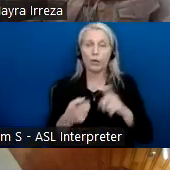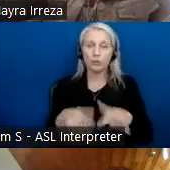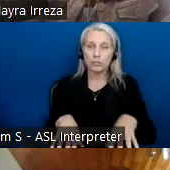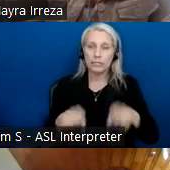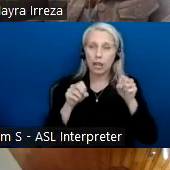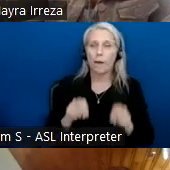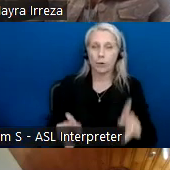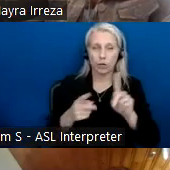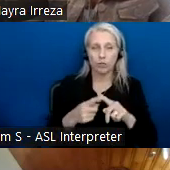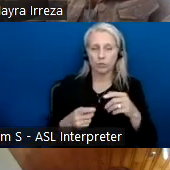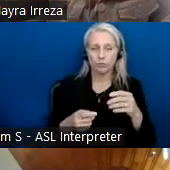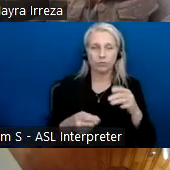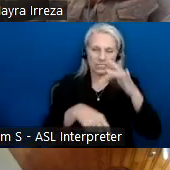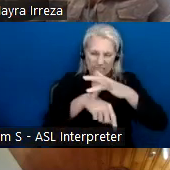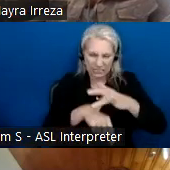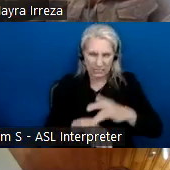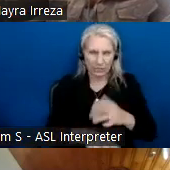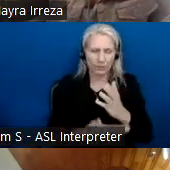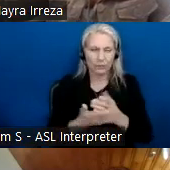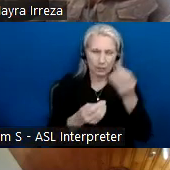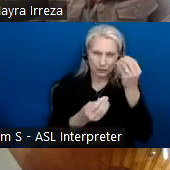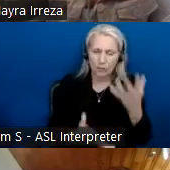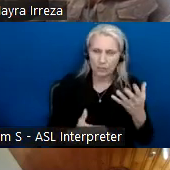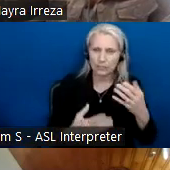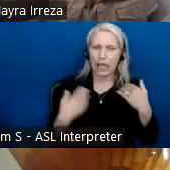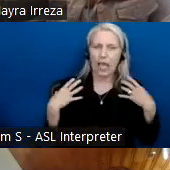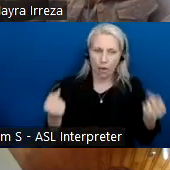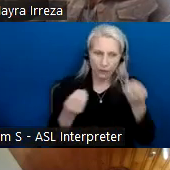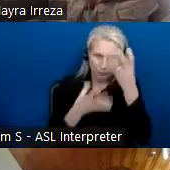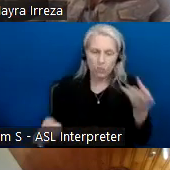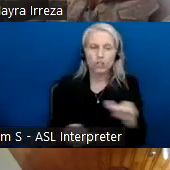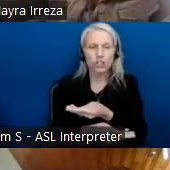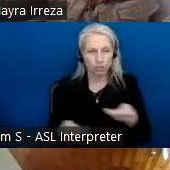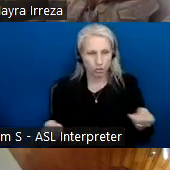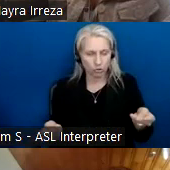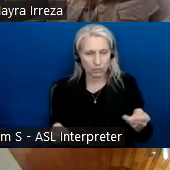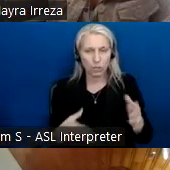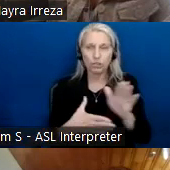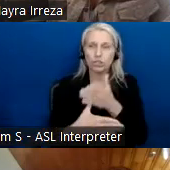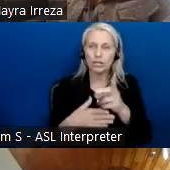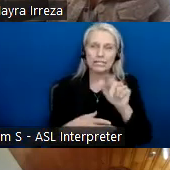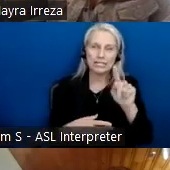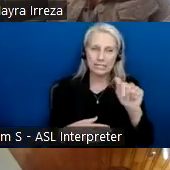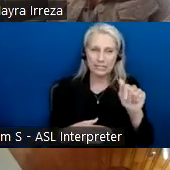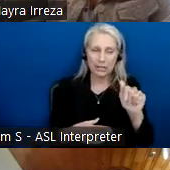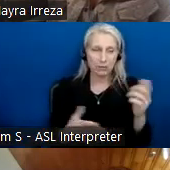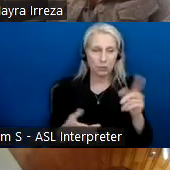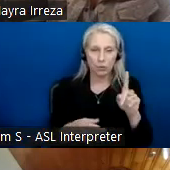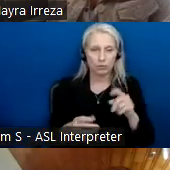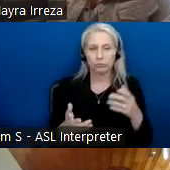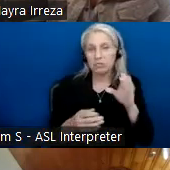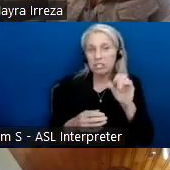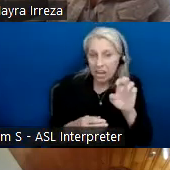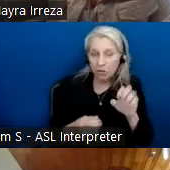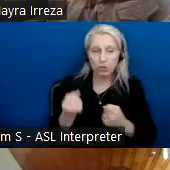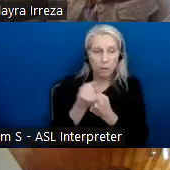would like to take the opportunity to just highlight the impact of health information exchange By sharing data at the point of care, it really